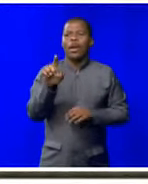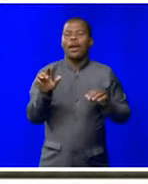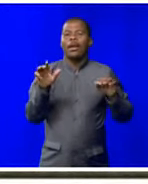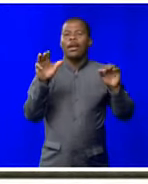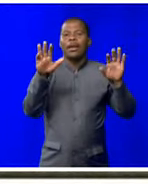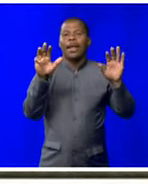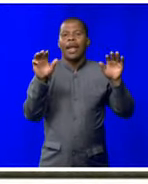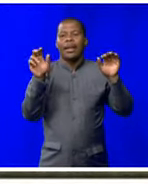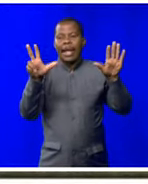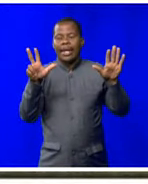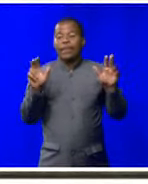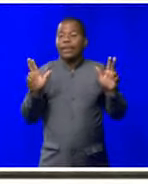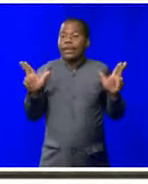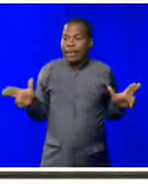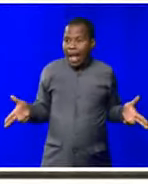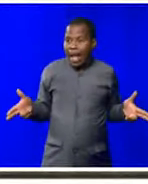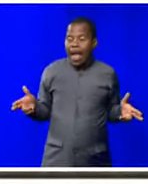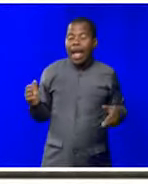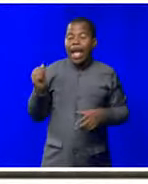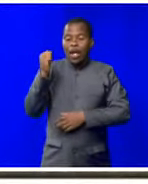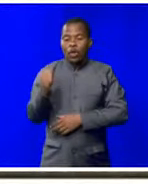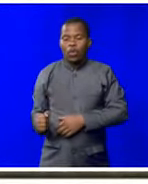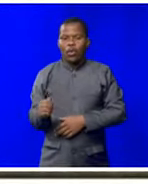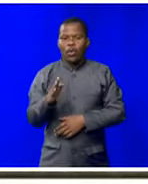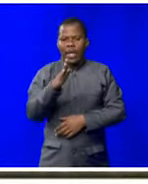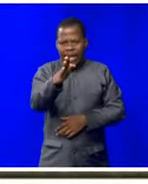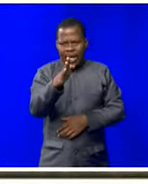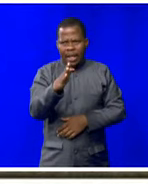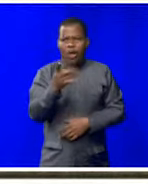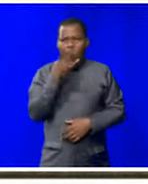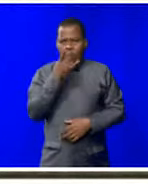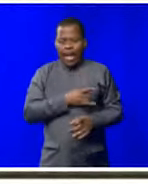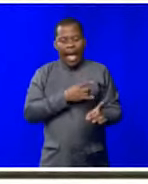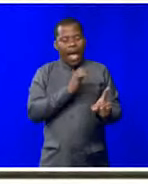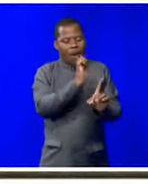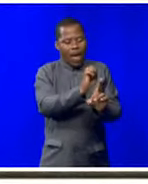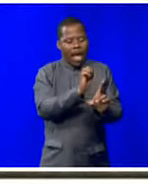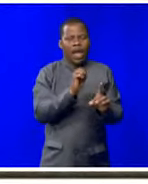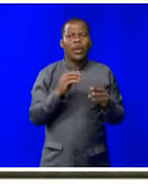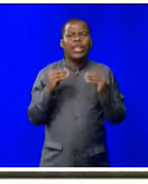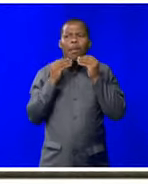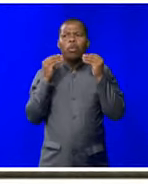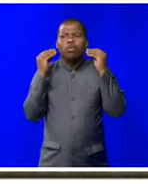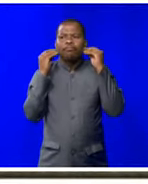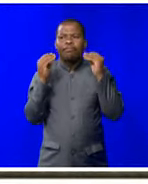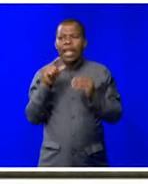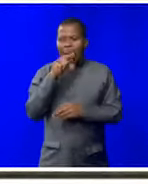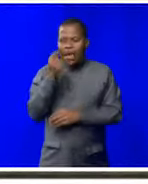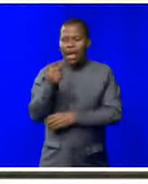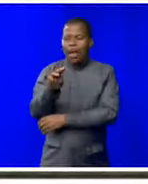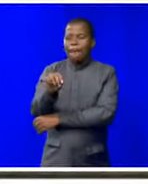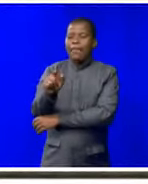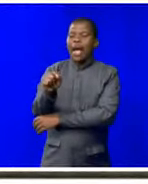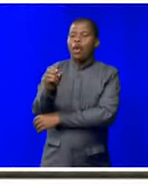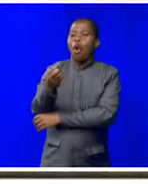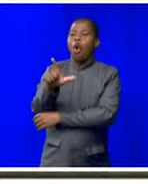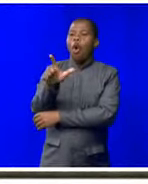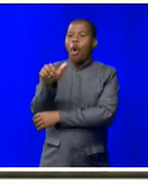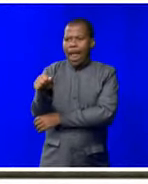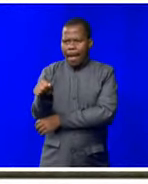1989 ahlala eZulwini. Wake wathandana nolomunye babe waseMaputo, basi Joseph